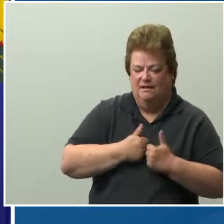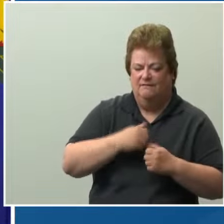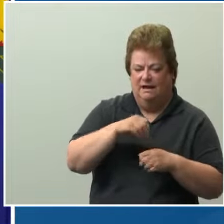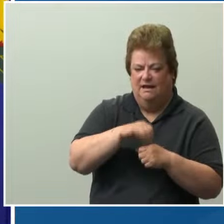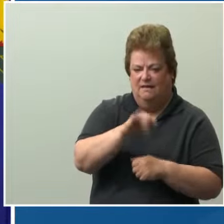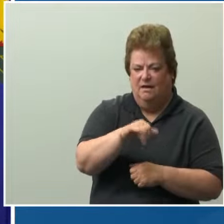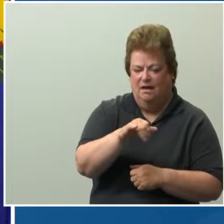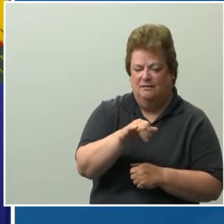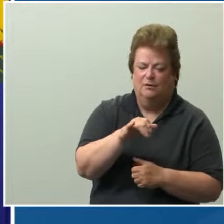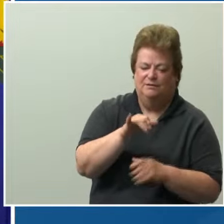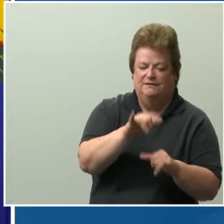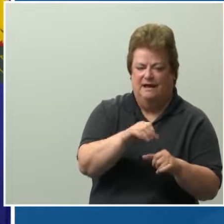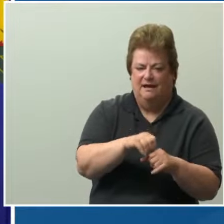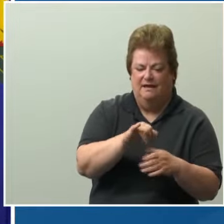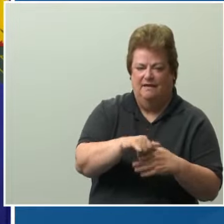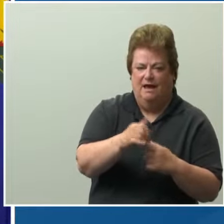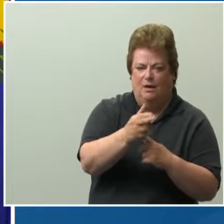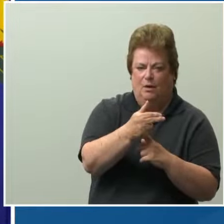customer.